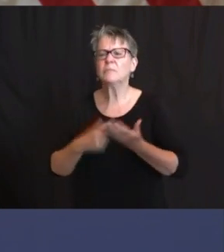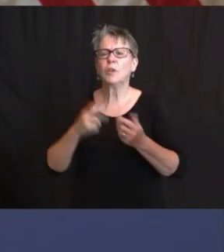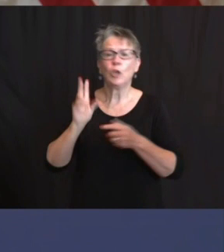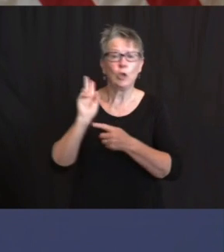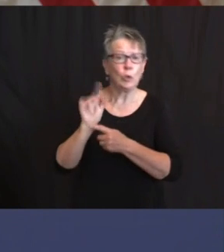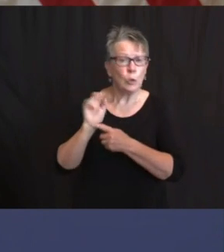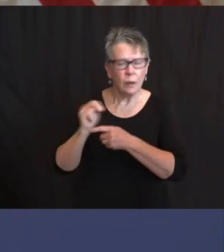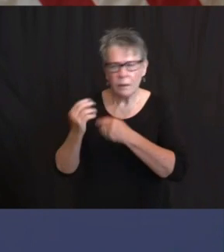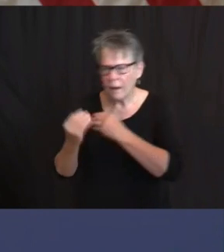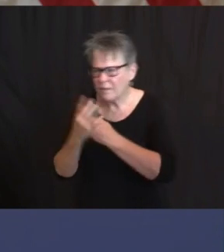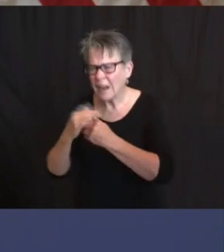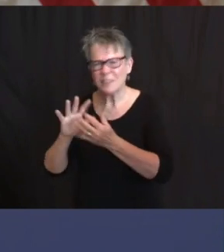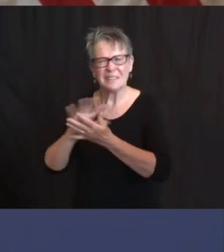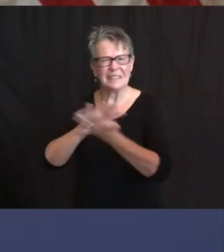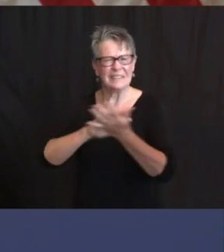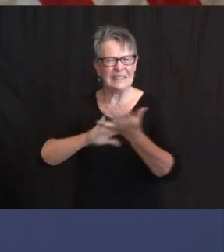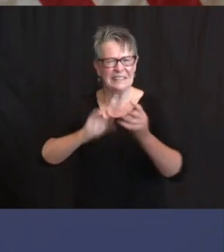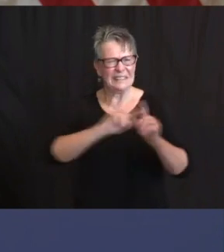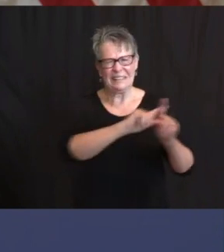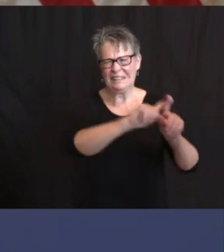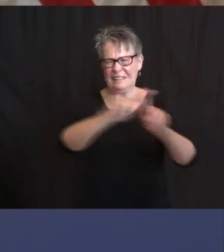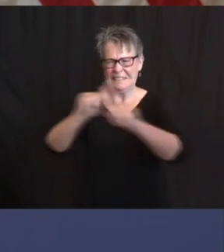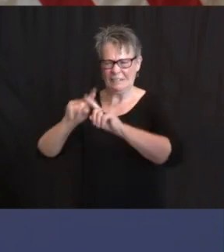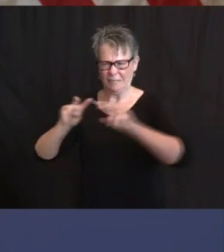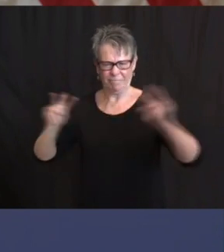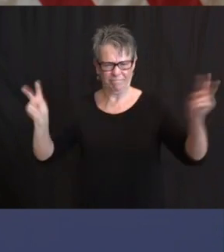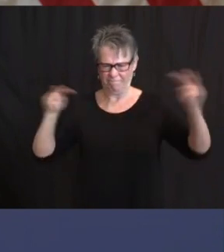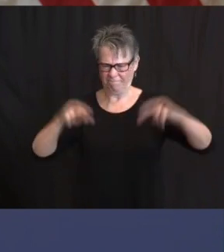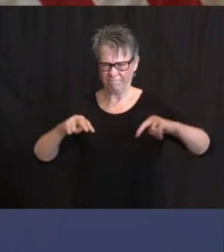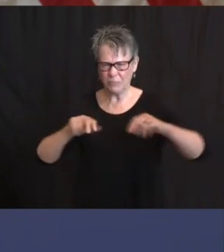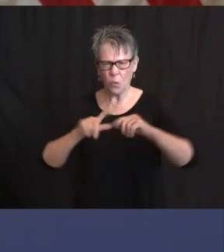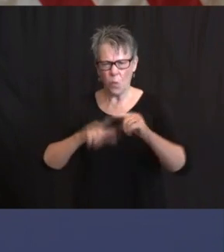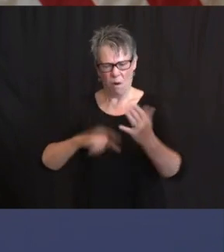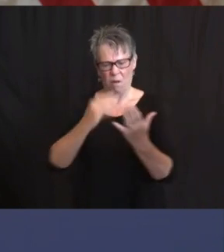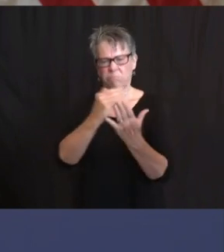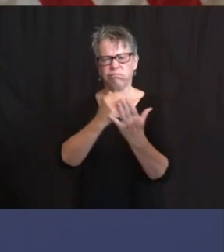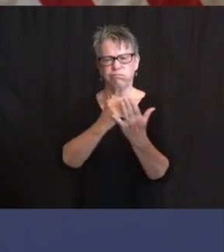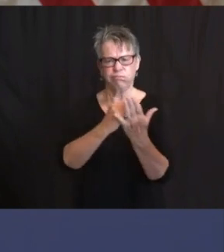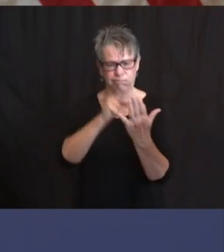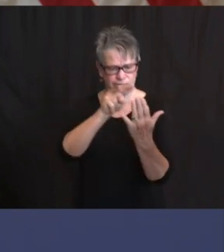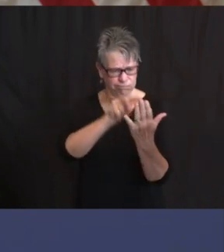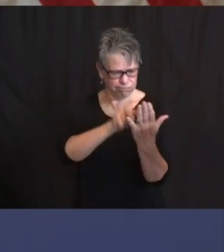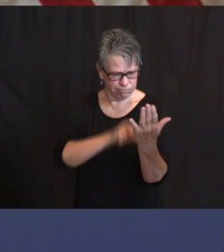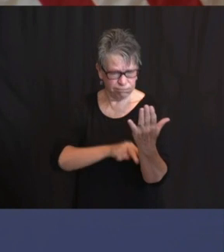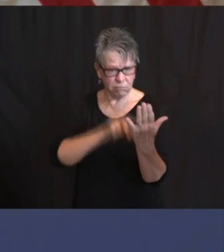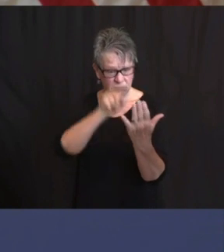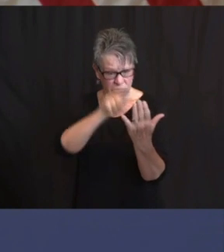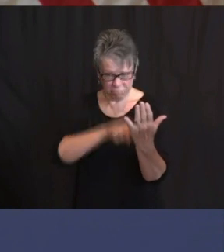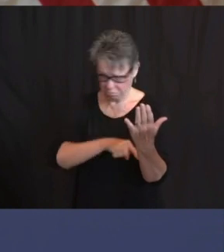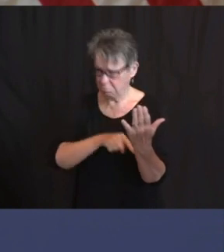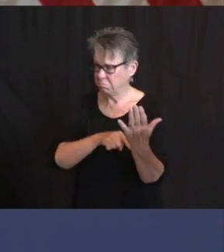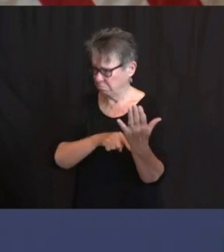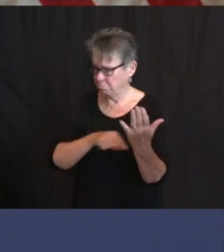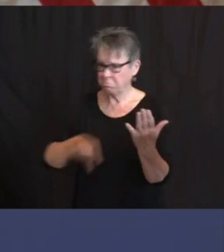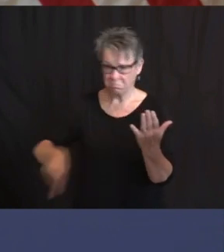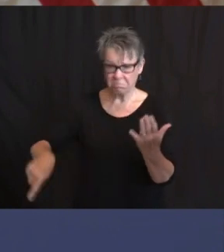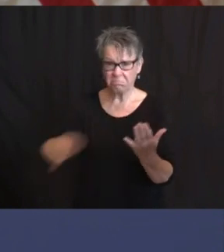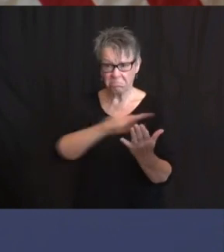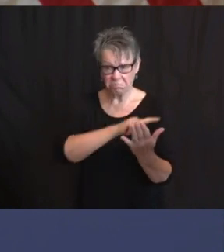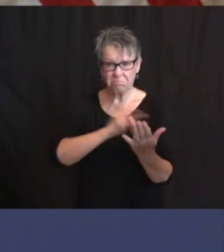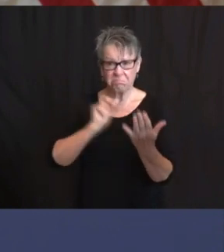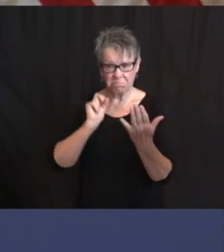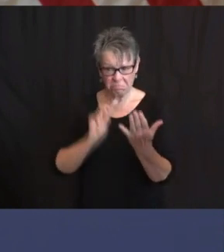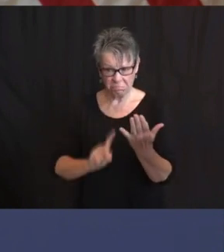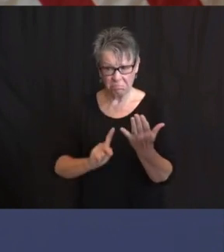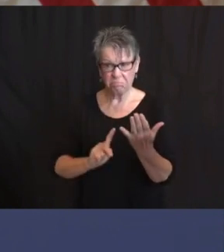different people from different demographic groups and age ranges who are all interacting with one another. So while some